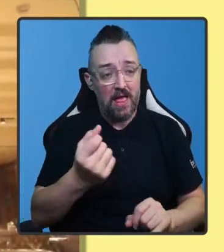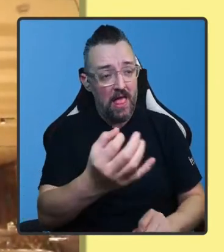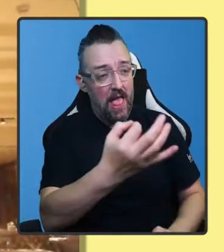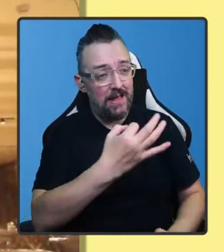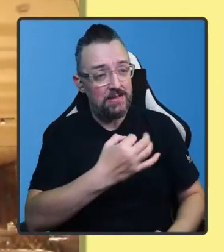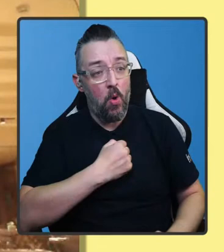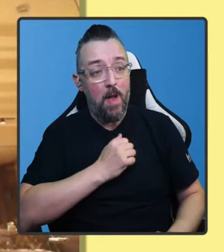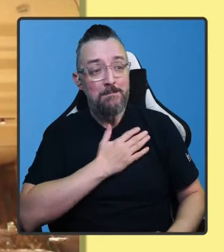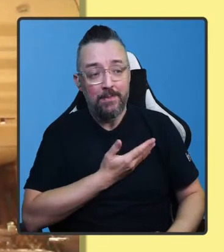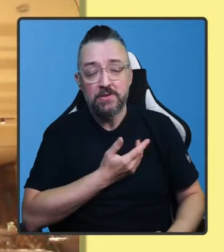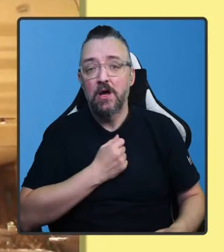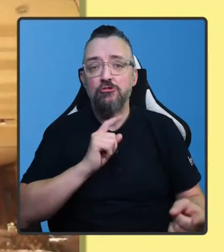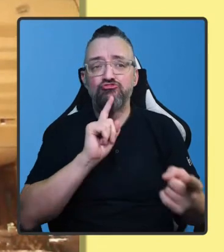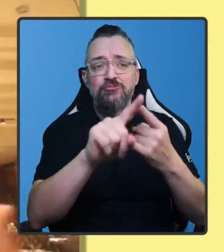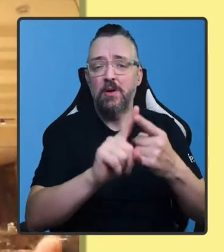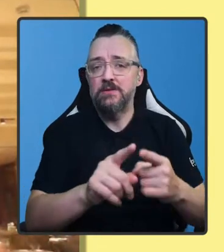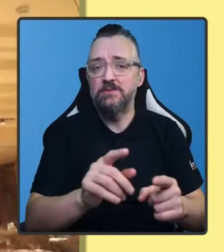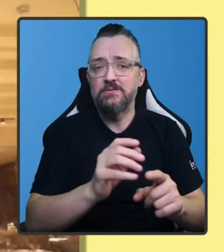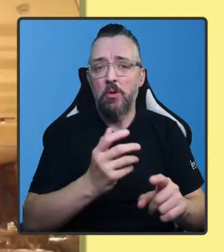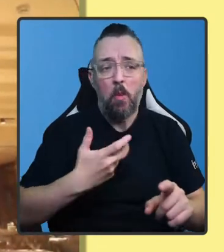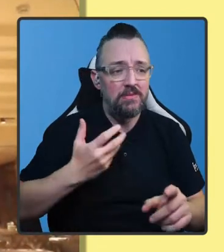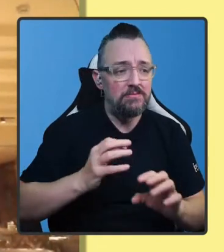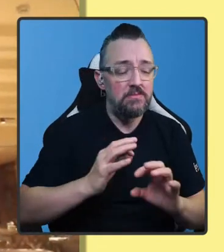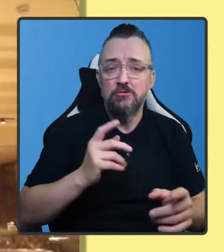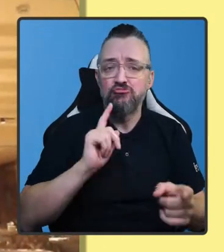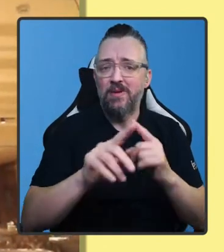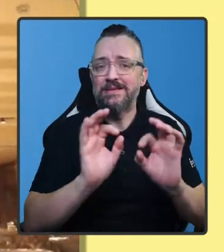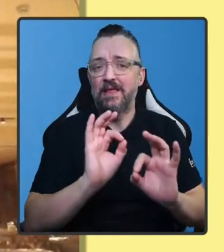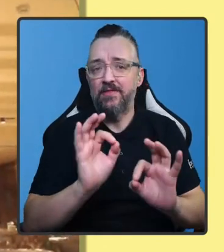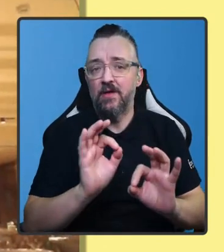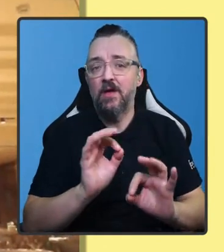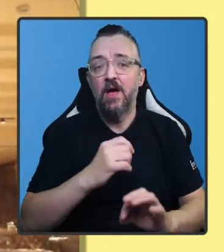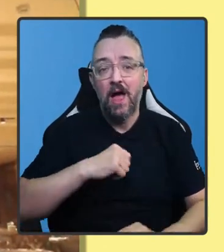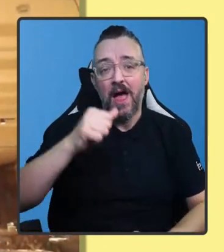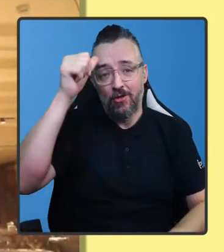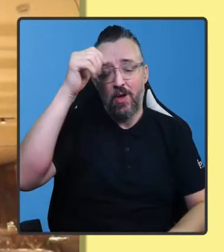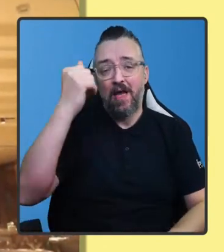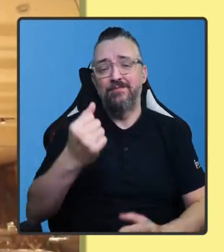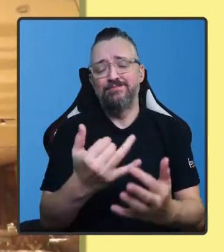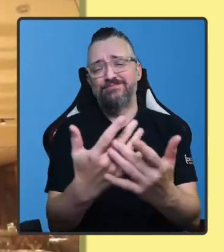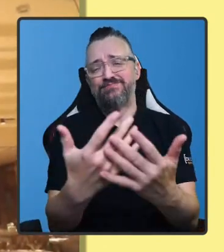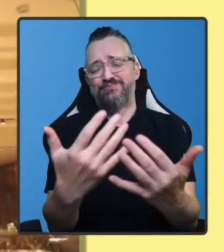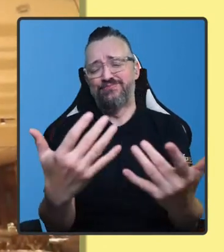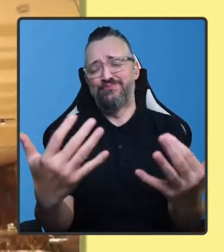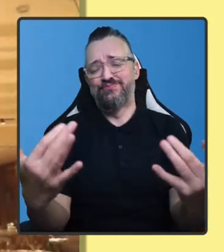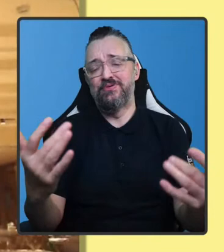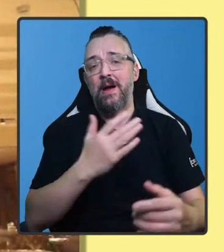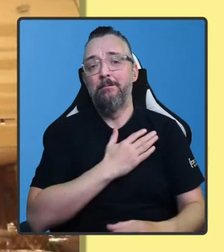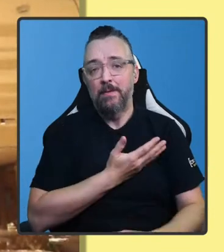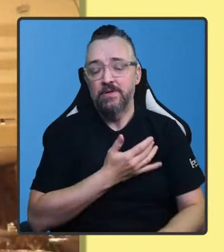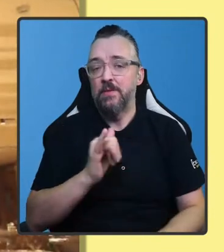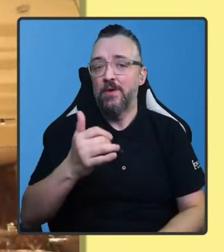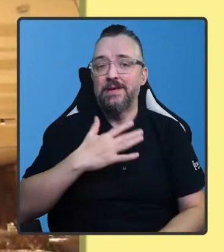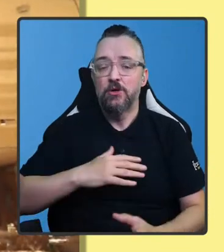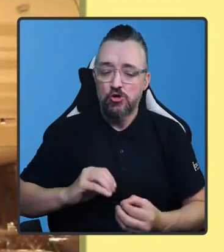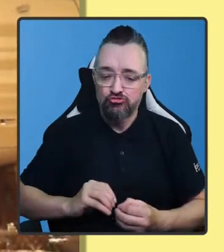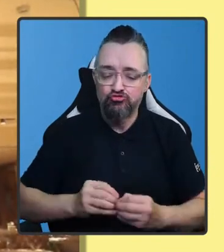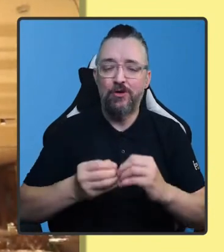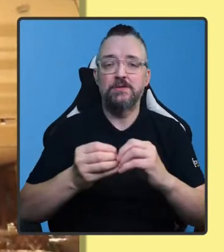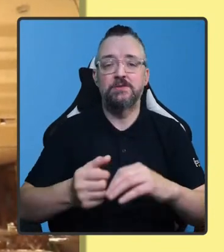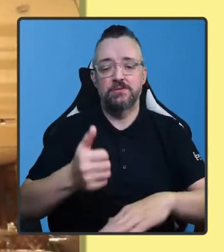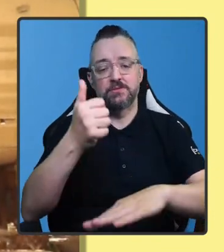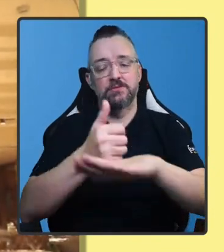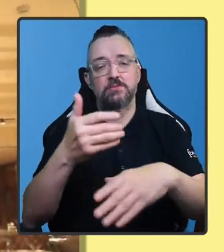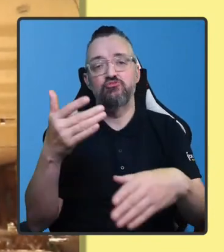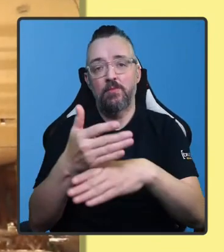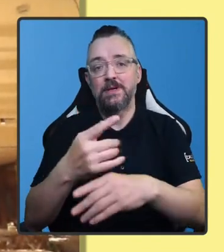members' emails and complaints. And I understand we have so many members. Maybe it's time to create this position so someone can take